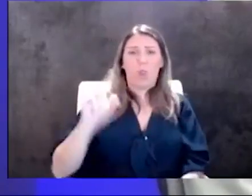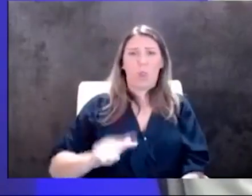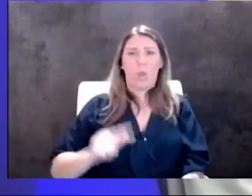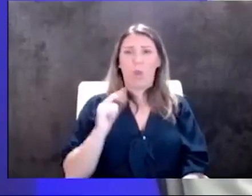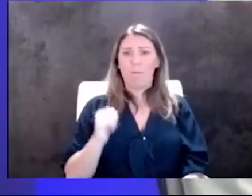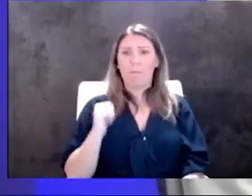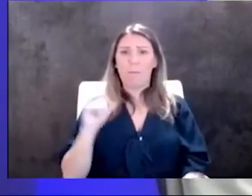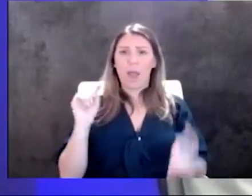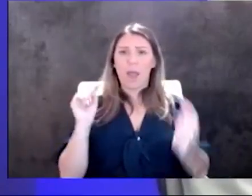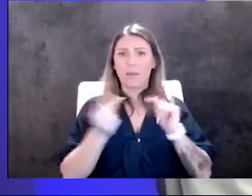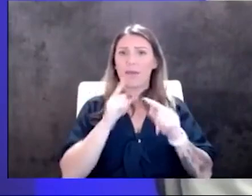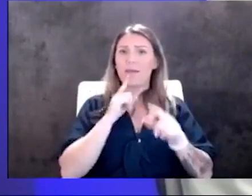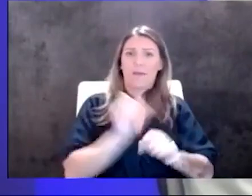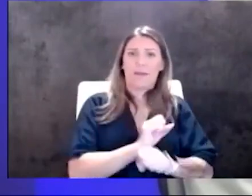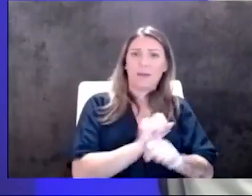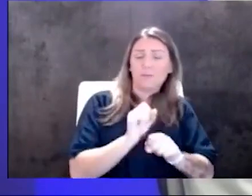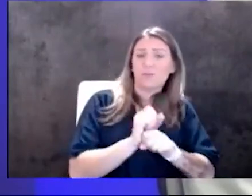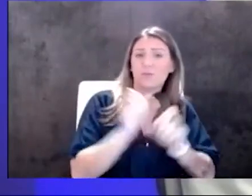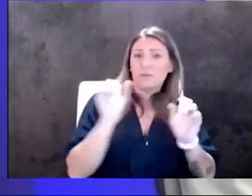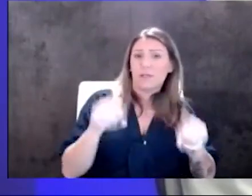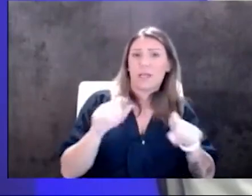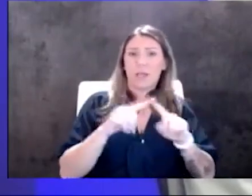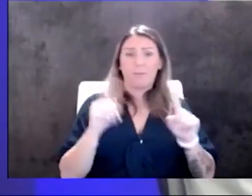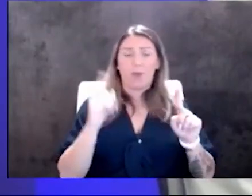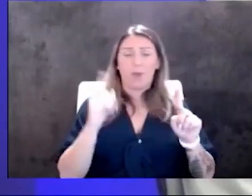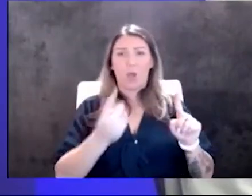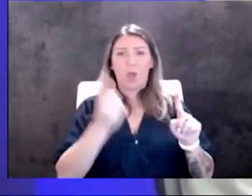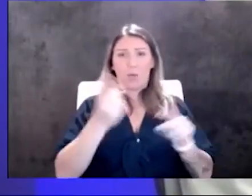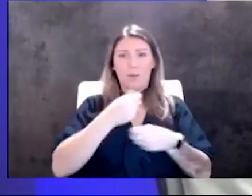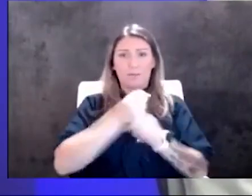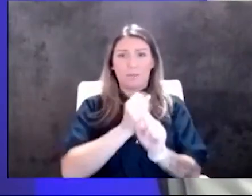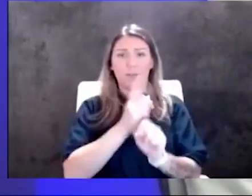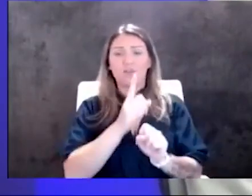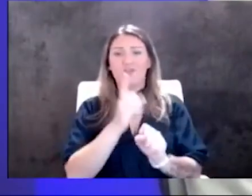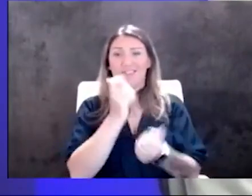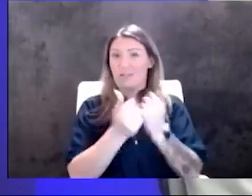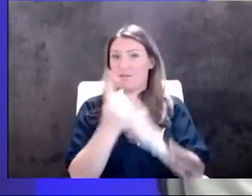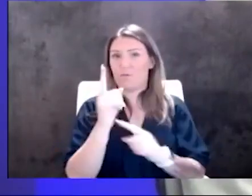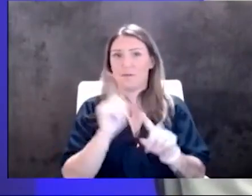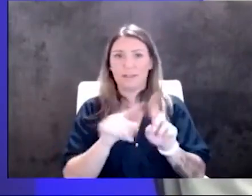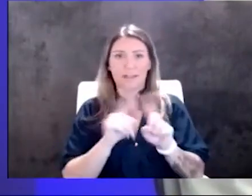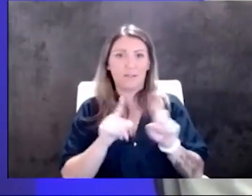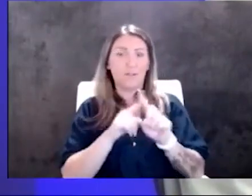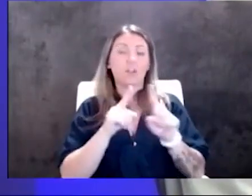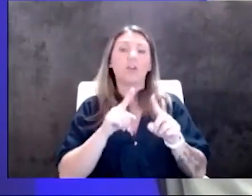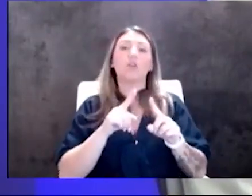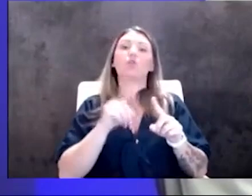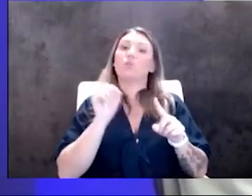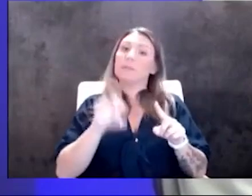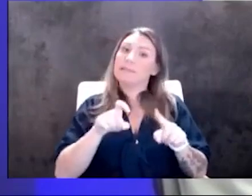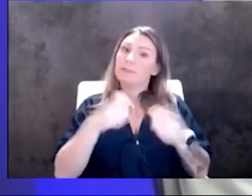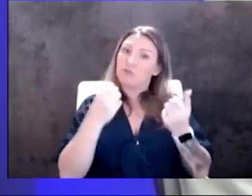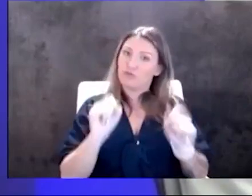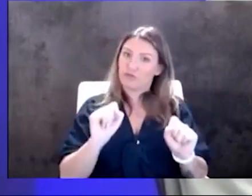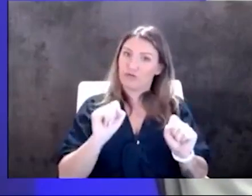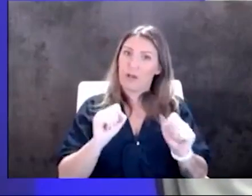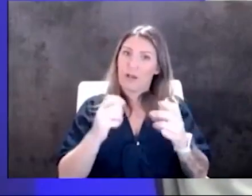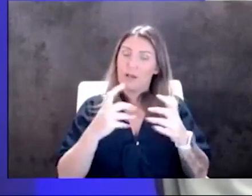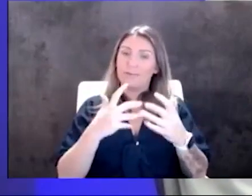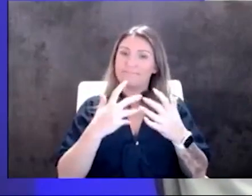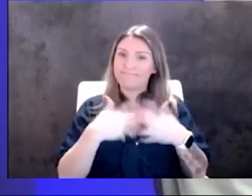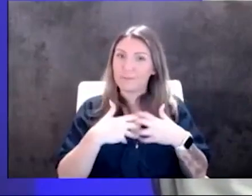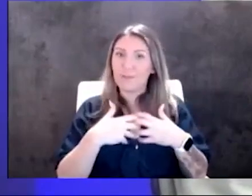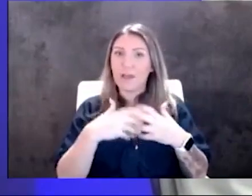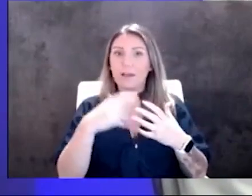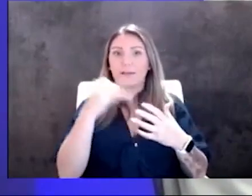it can be, but the one thing is that we'll always make sure, because everyone's a little bit different, is that we trial the device. So, if someone has spondylosis and we think it's,